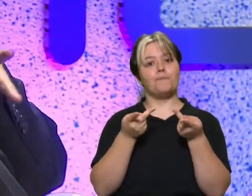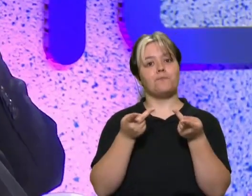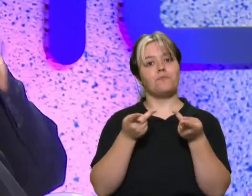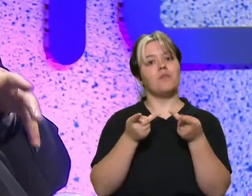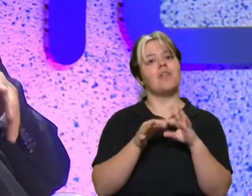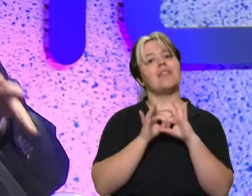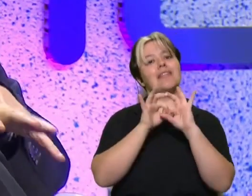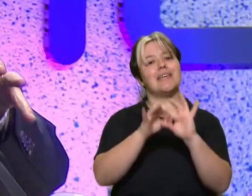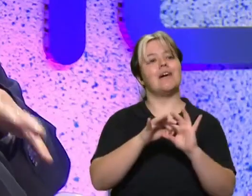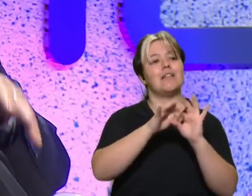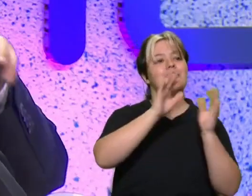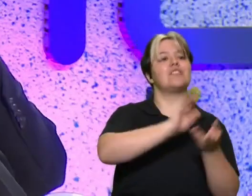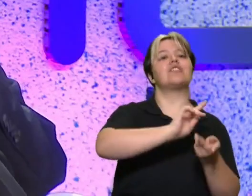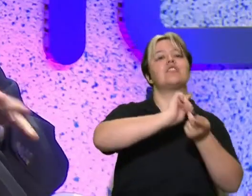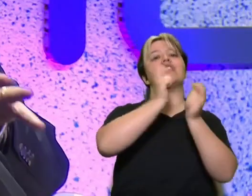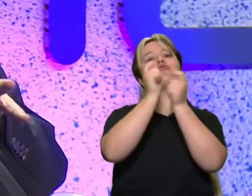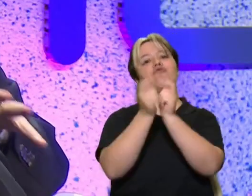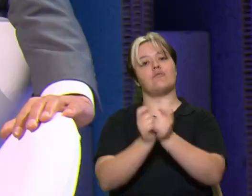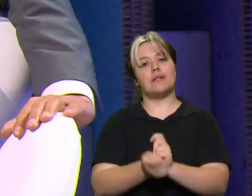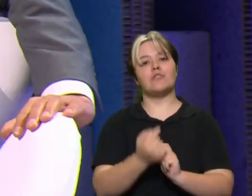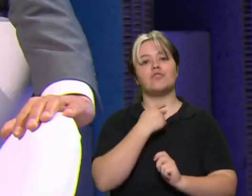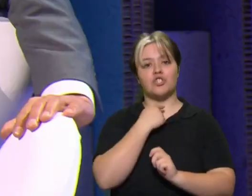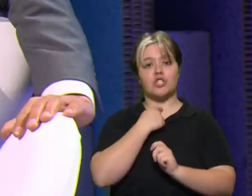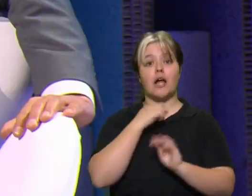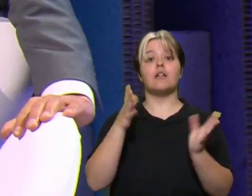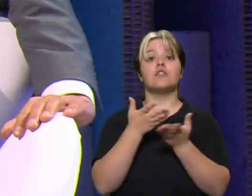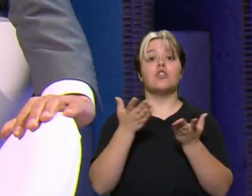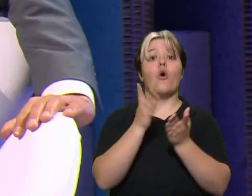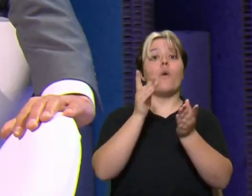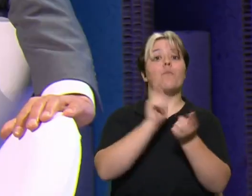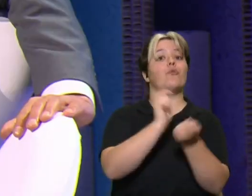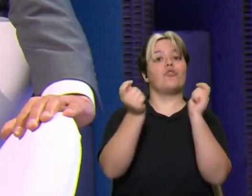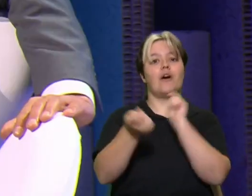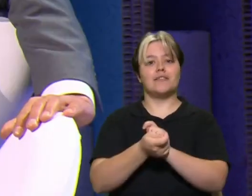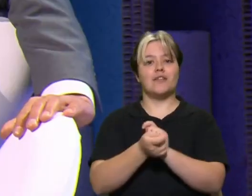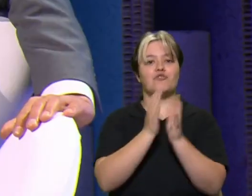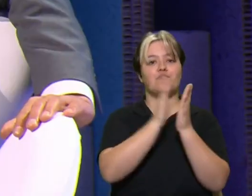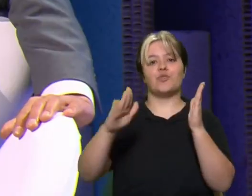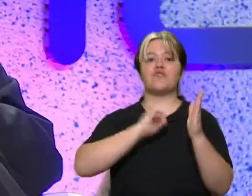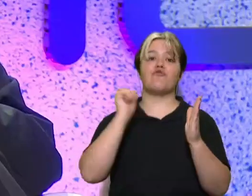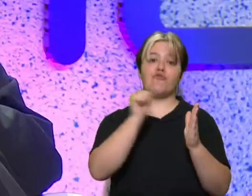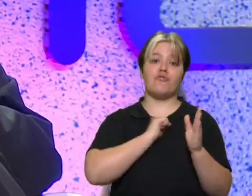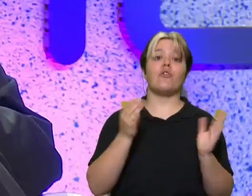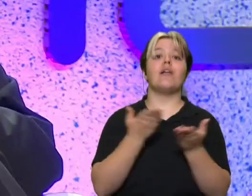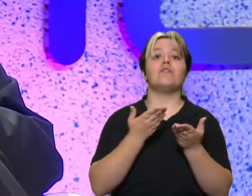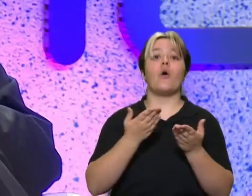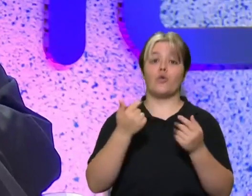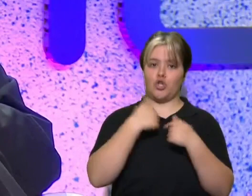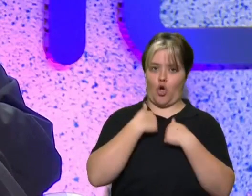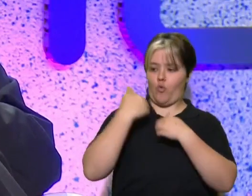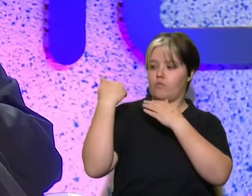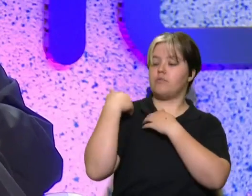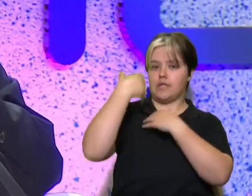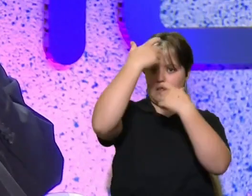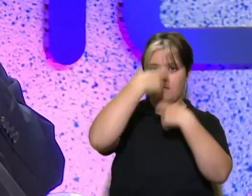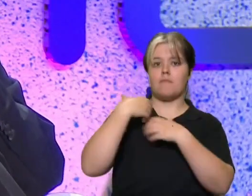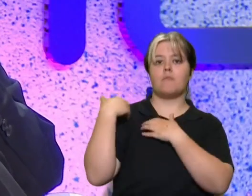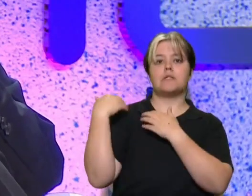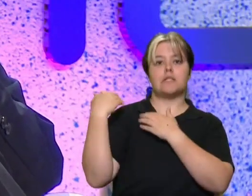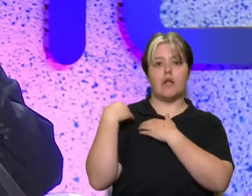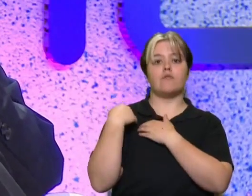strategy relates to digital transformation, process digitalization,